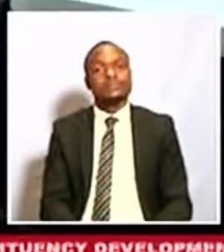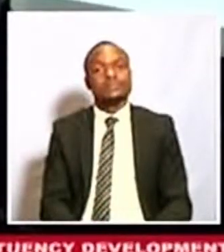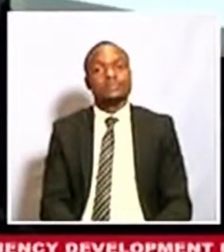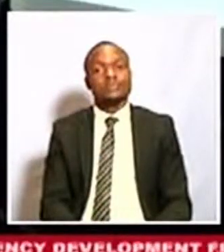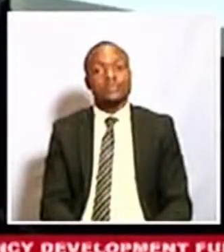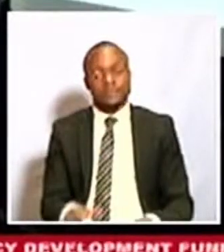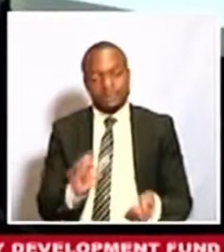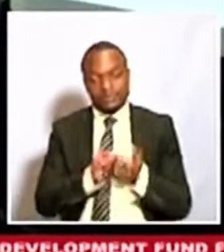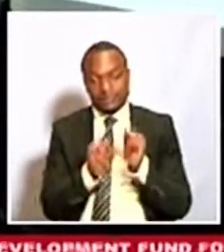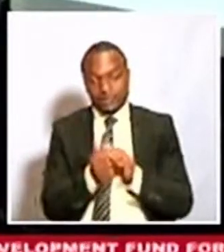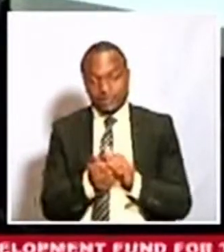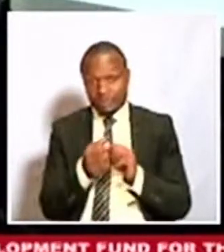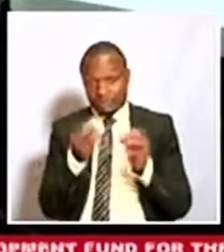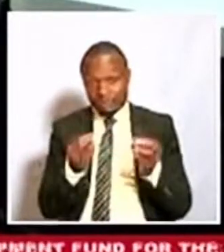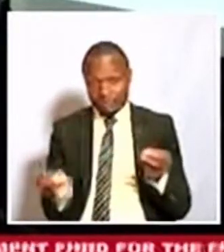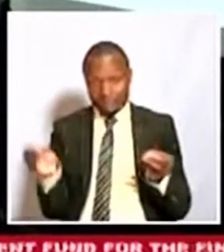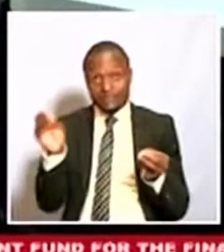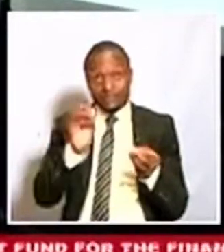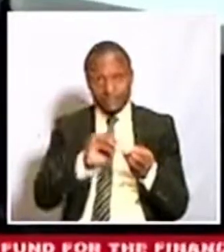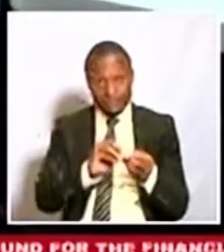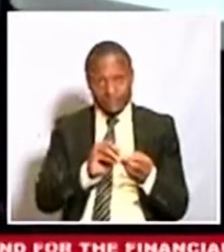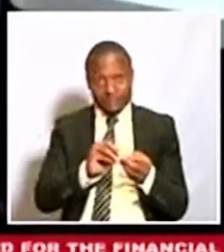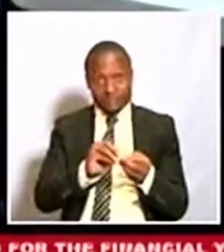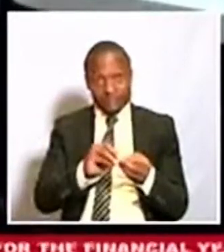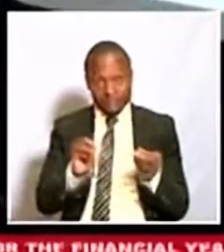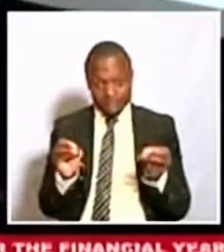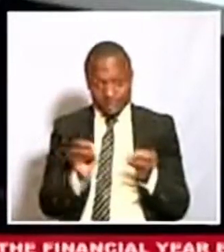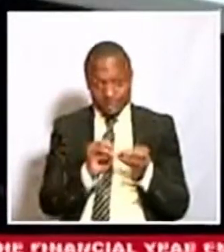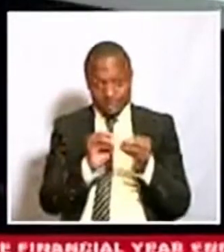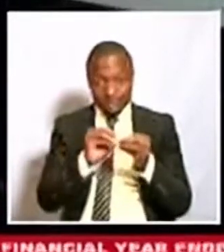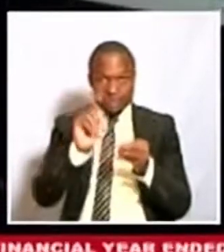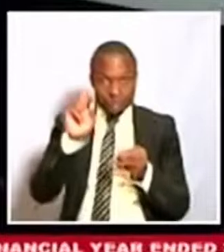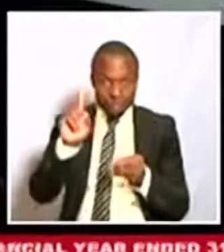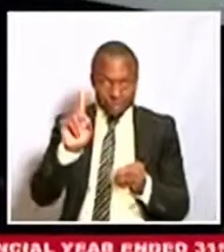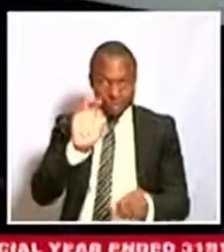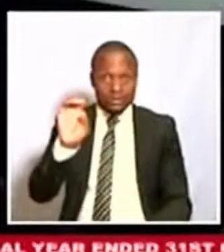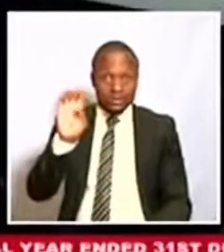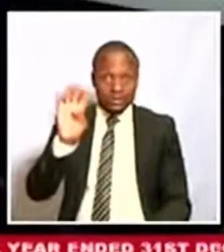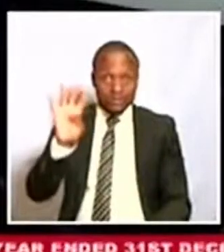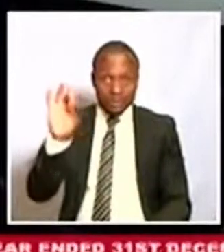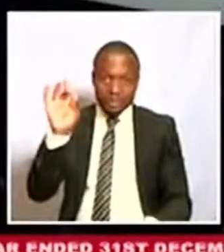The query was, in addition, amounts totaling to